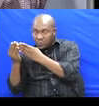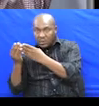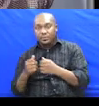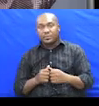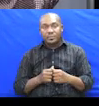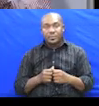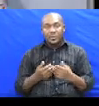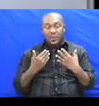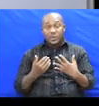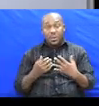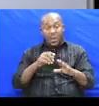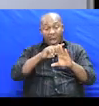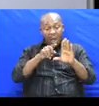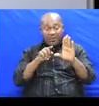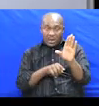were also